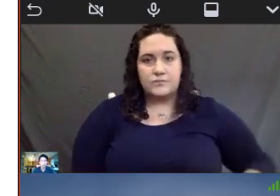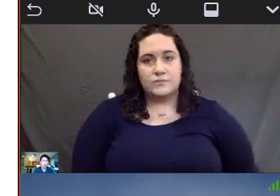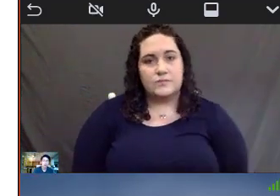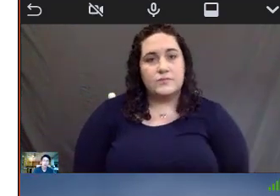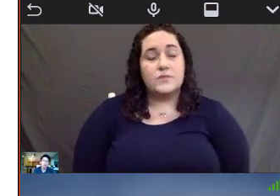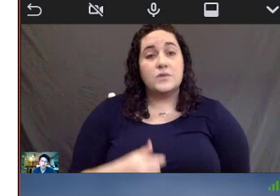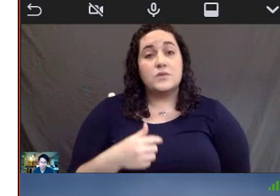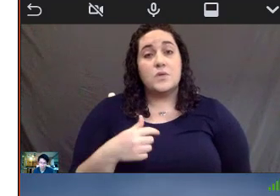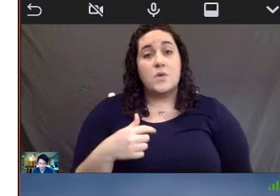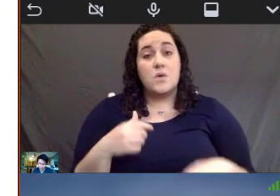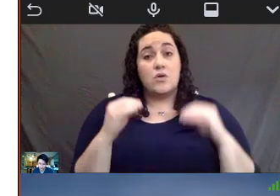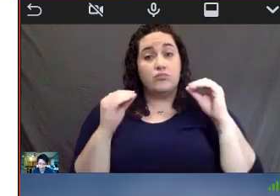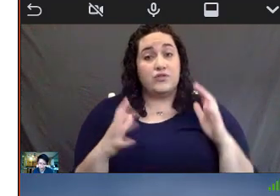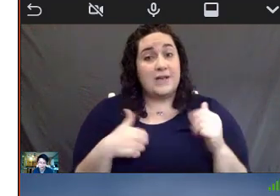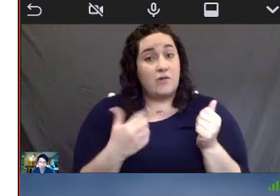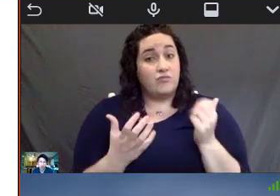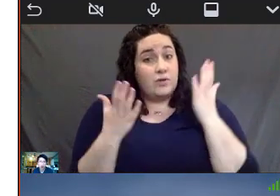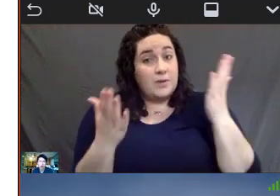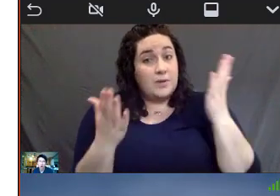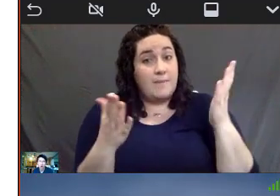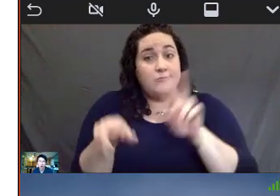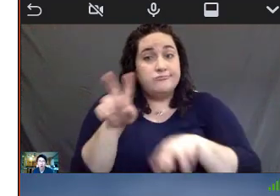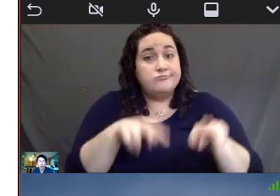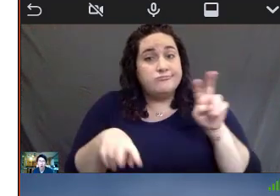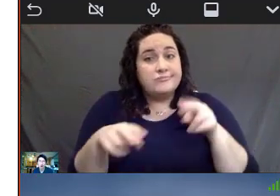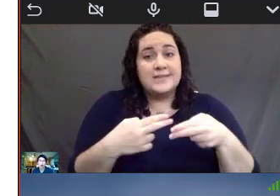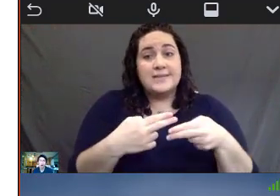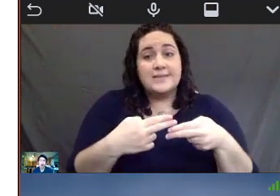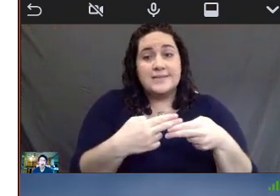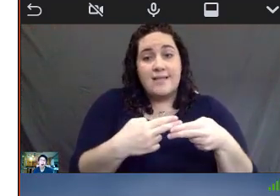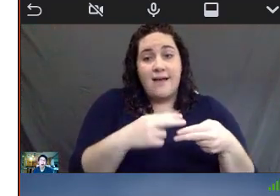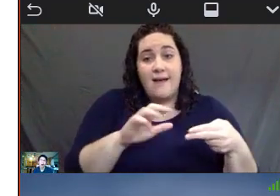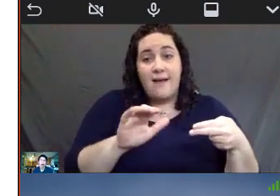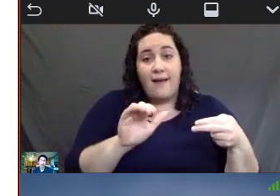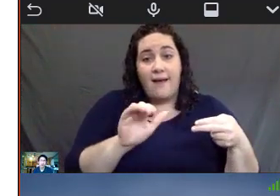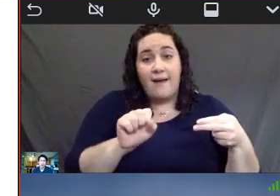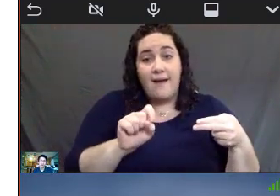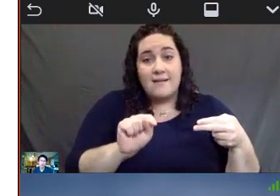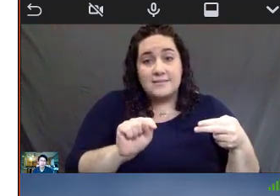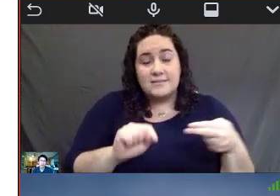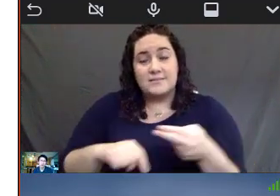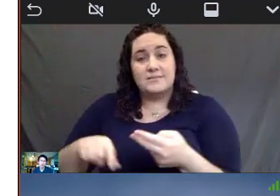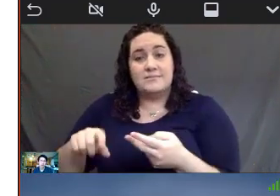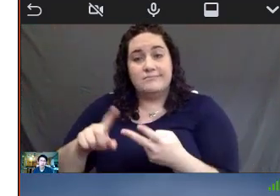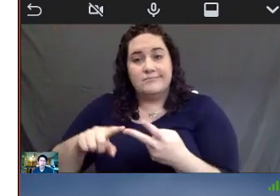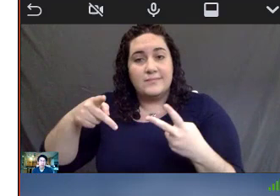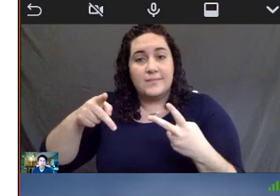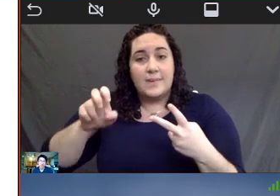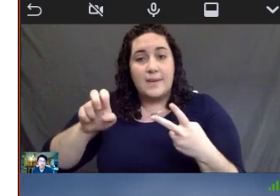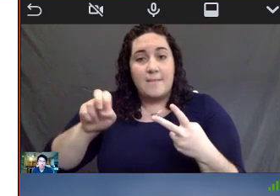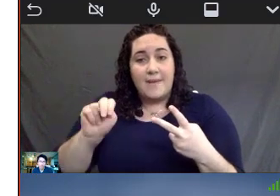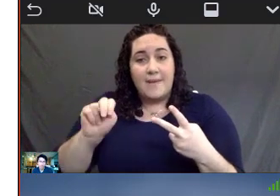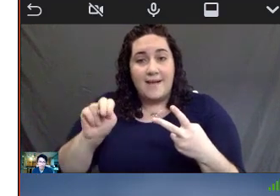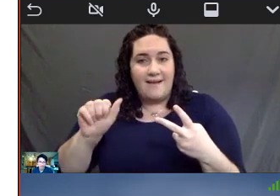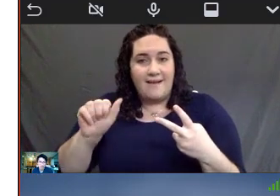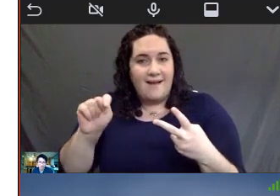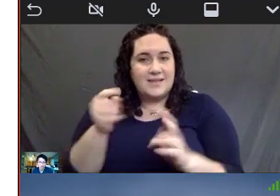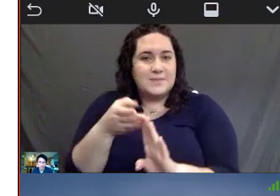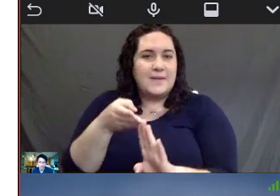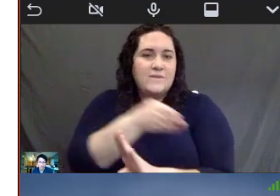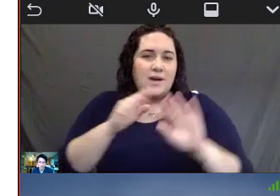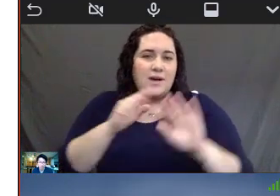get to class. Particularly, I think the slide casts are nice. They're maybe, you know, 15 to 20 minutes each, and they kind of cover the same